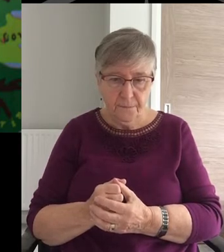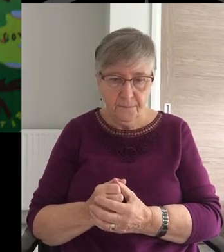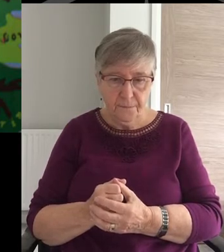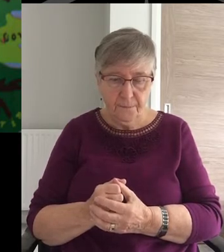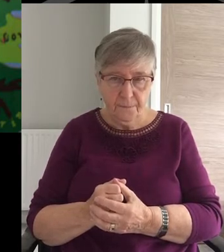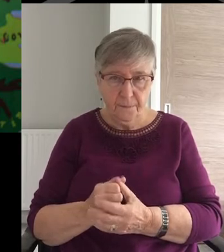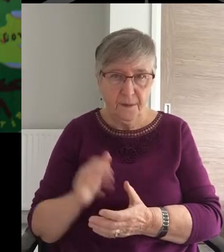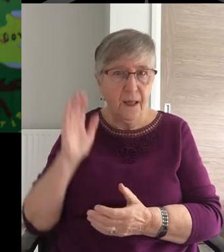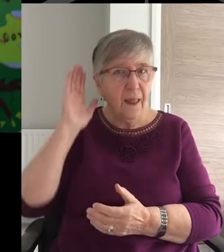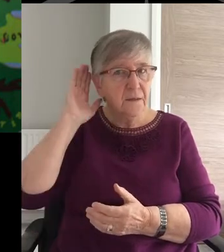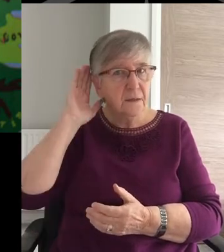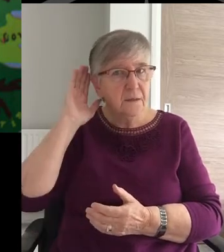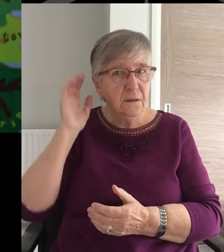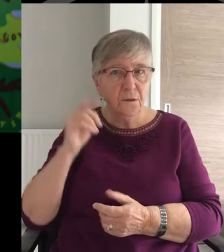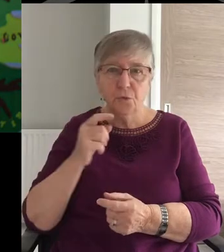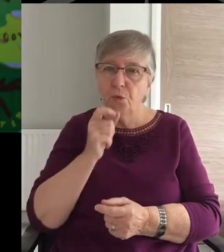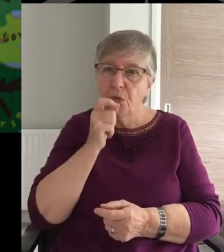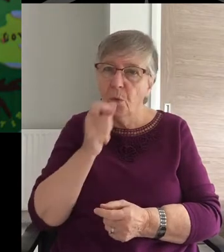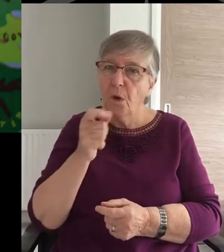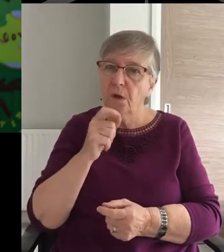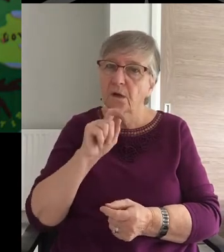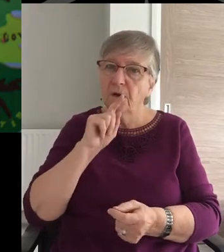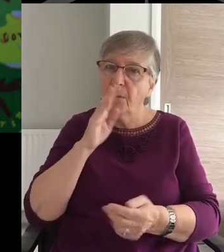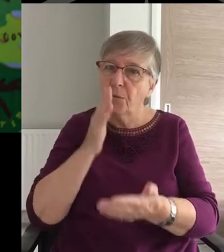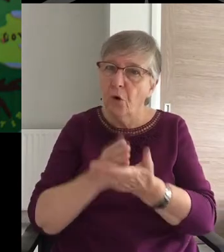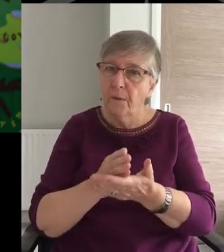And listen to the word of promise.